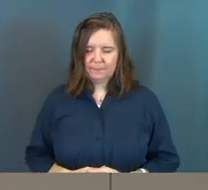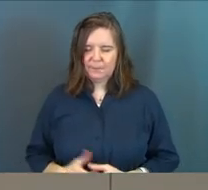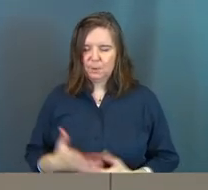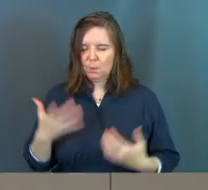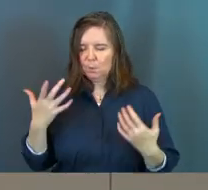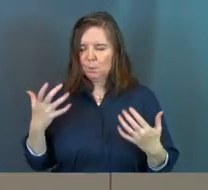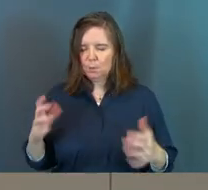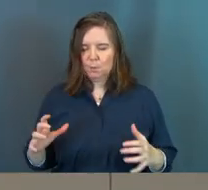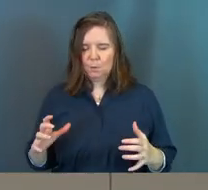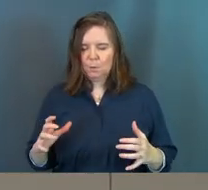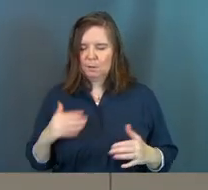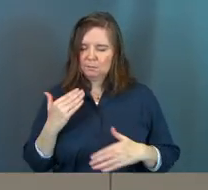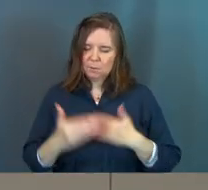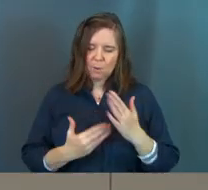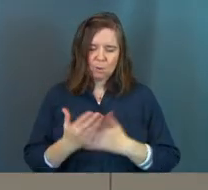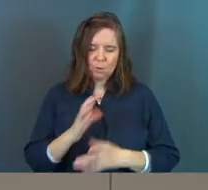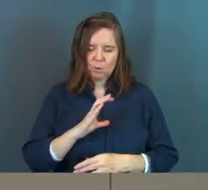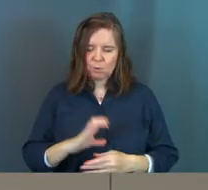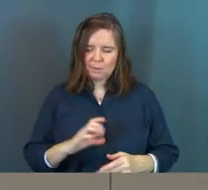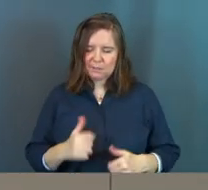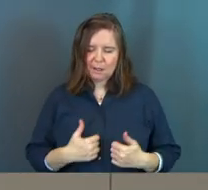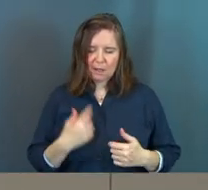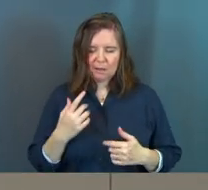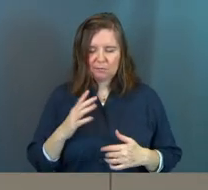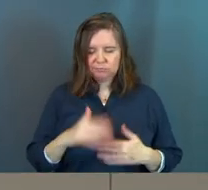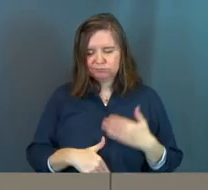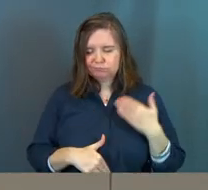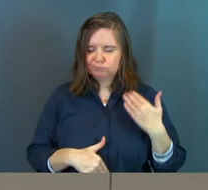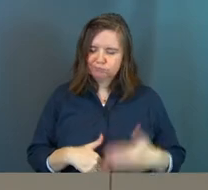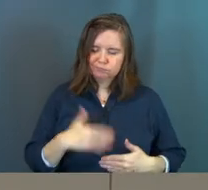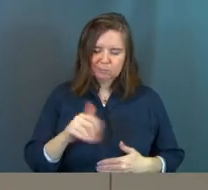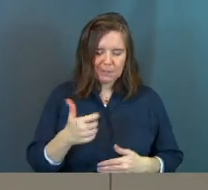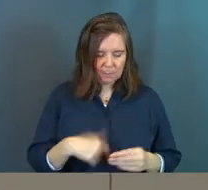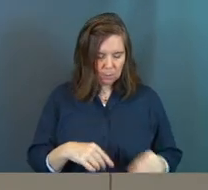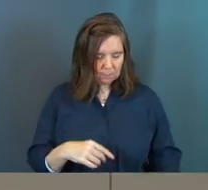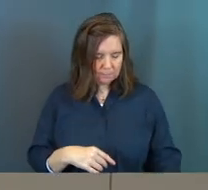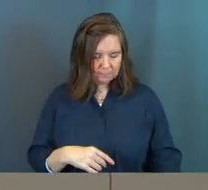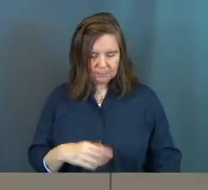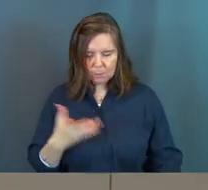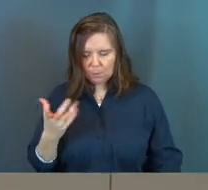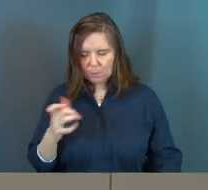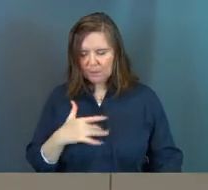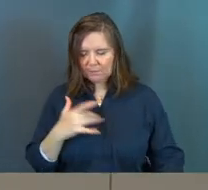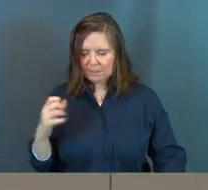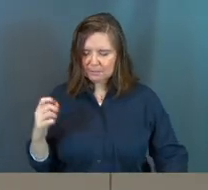We don't want to muscle through the Christian life anymore. We want the feelings back.